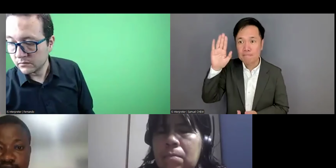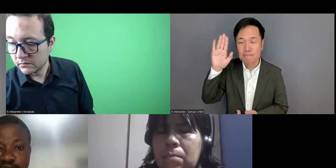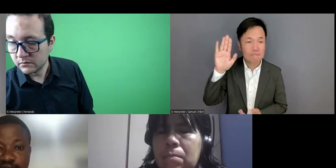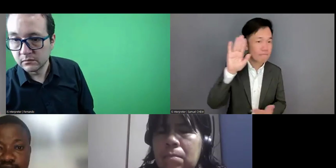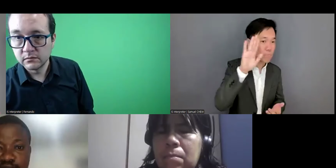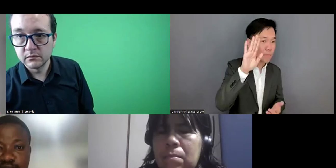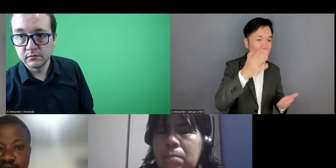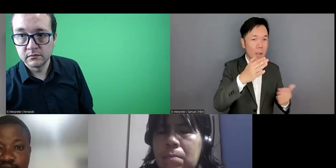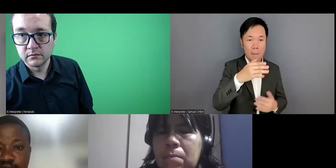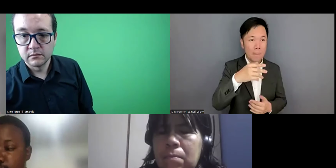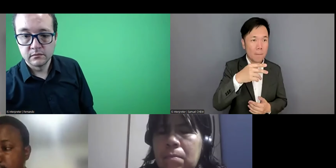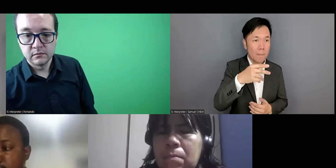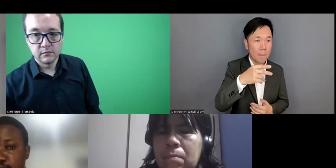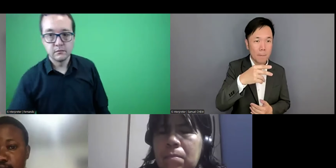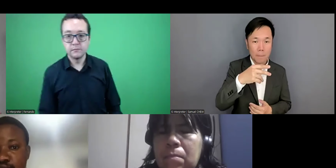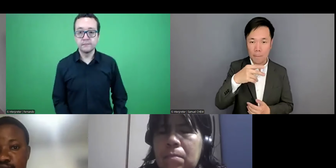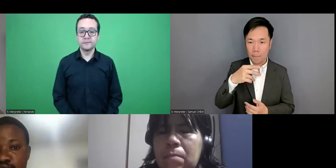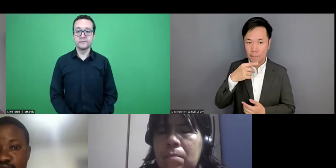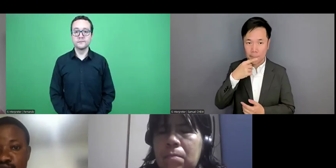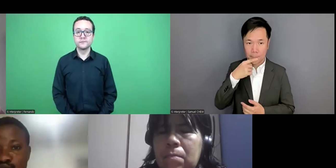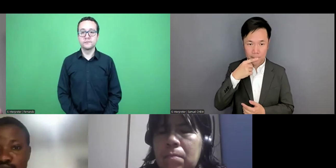by Pauline.